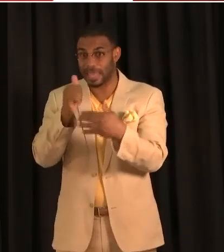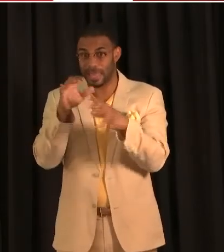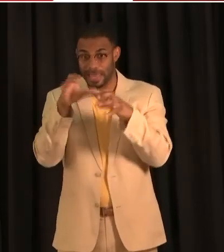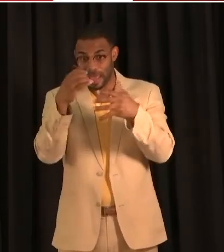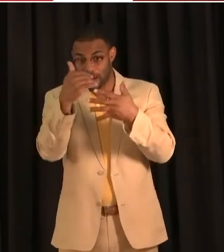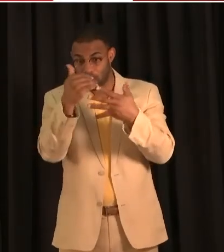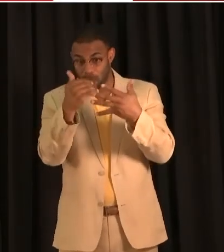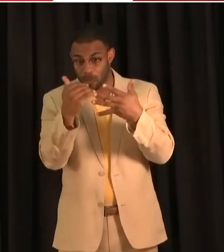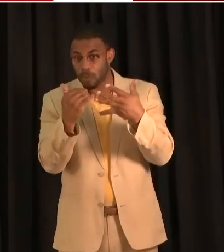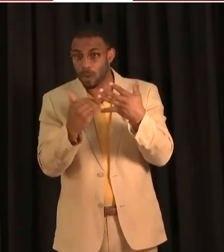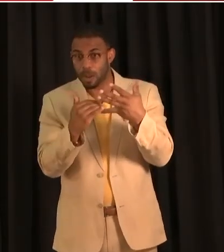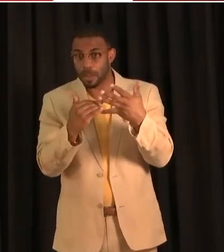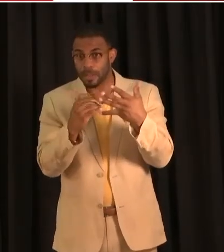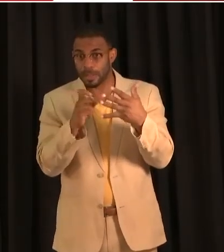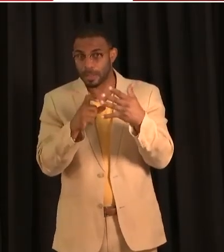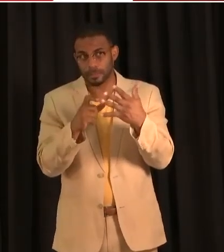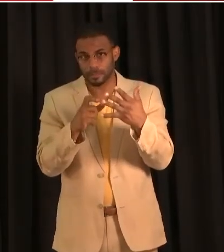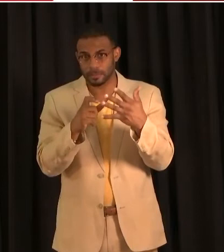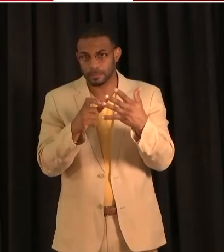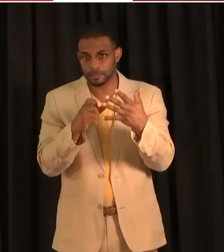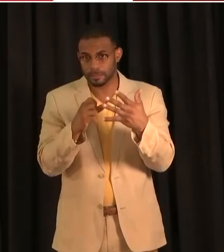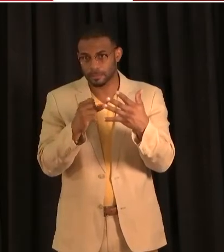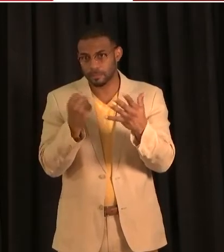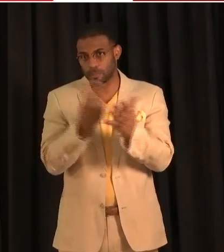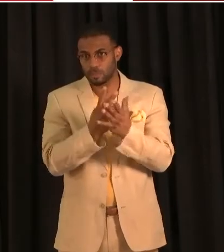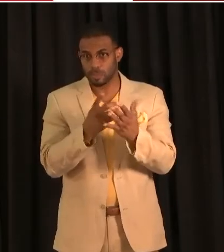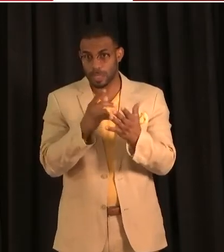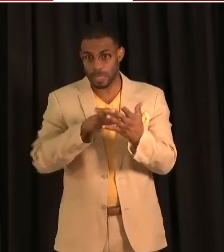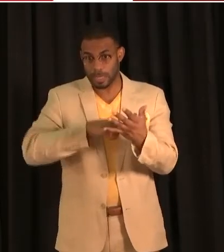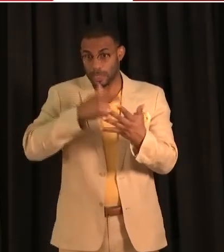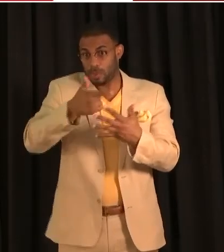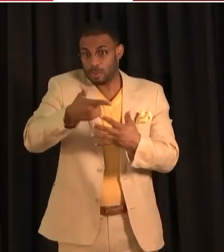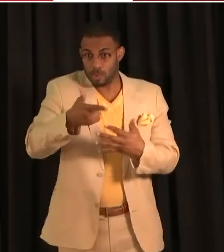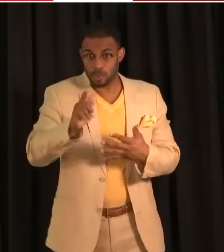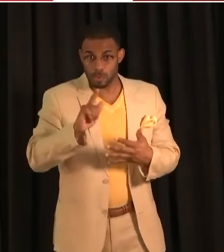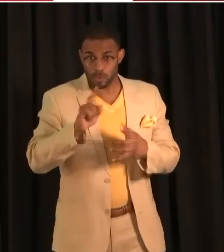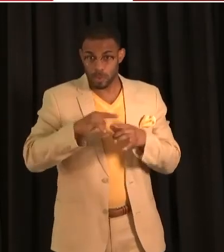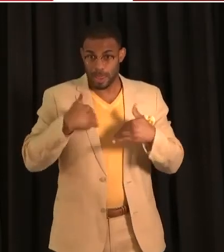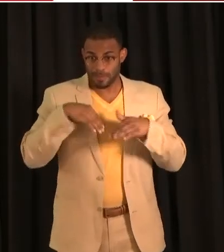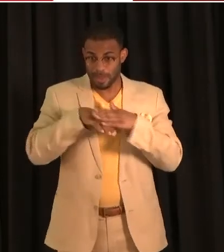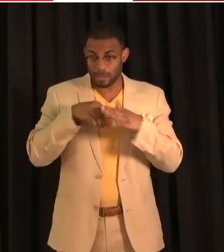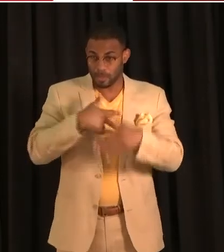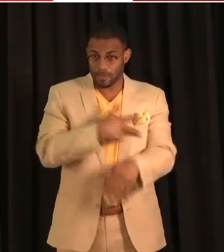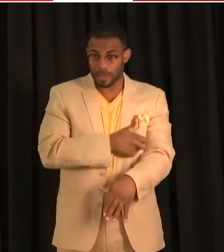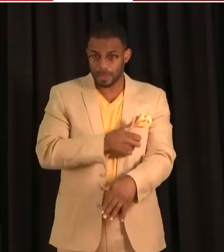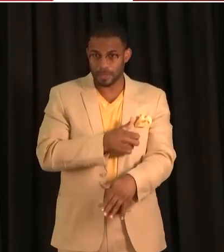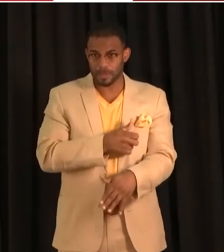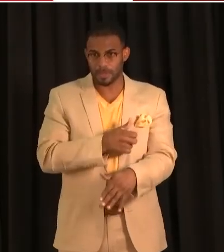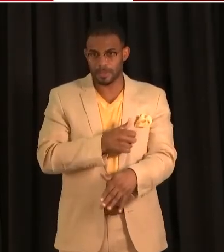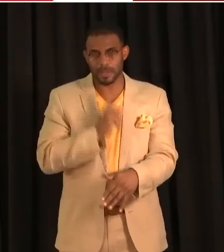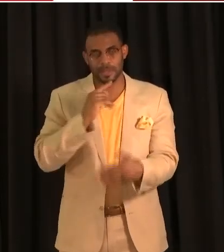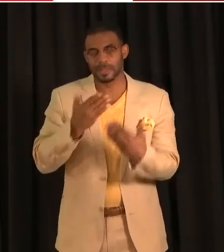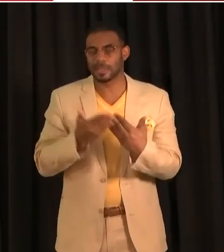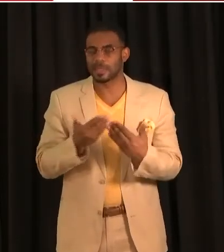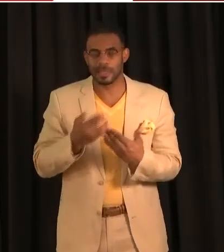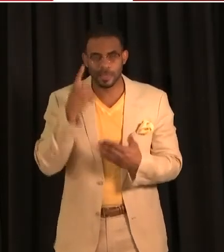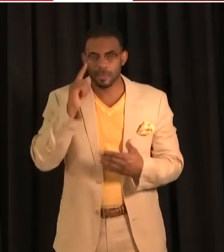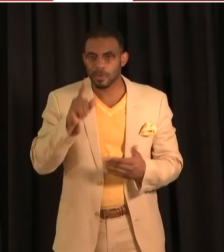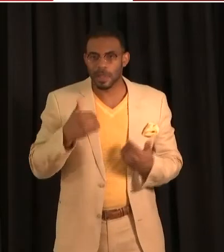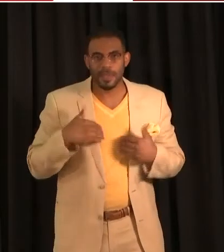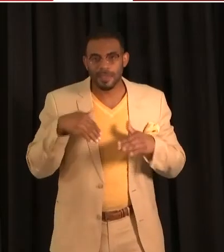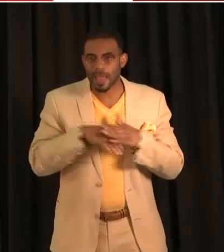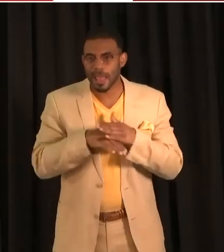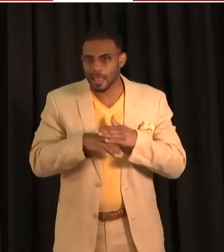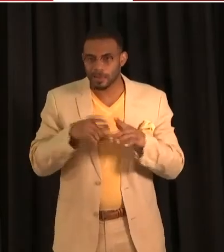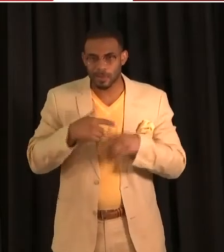in any category and it is you're up to have access to the vaccine, it is easy